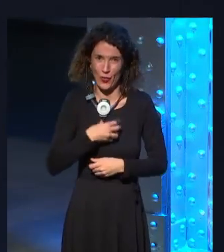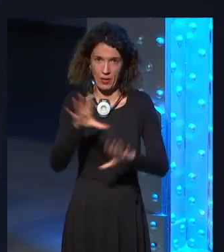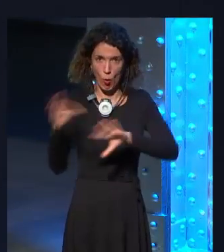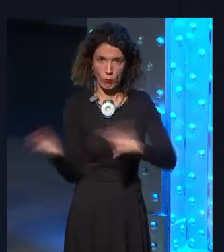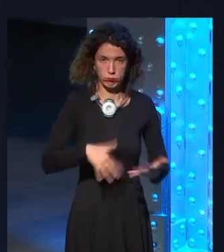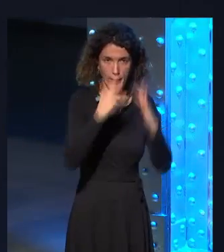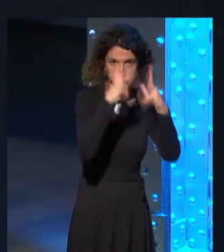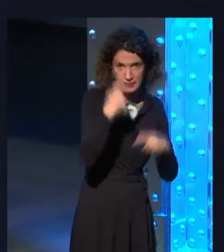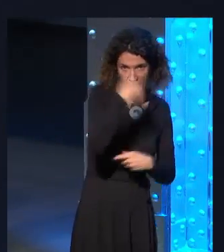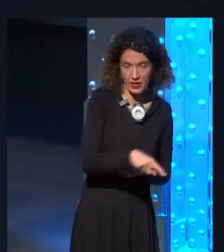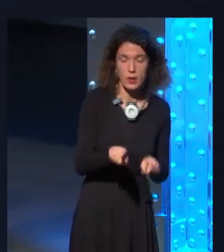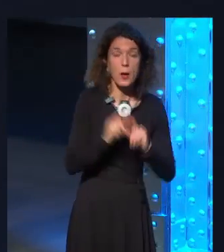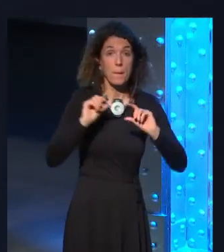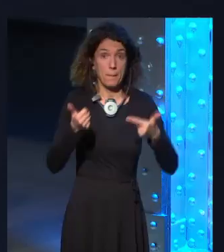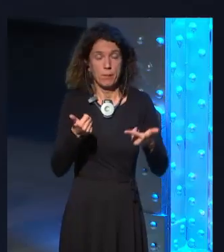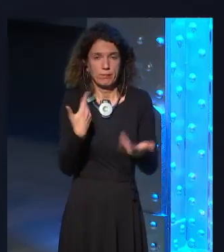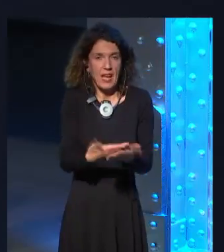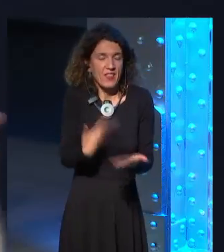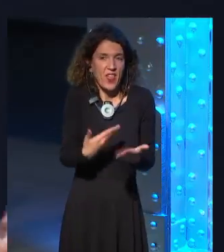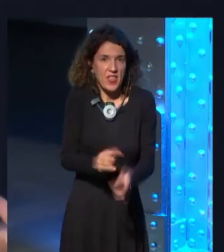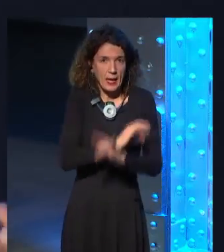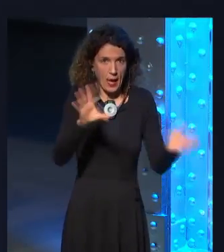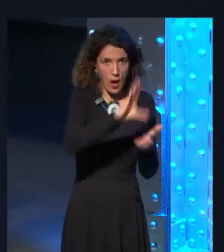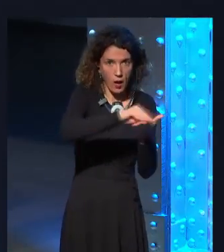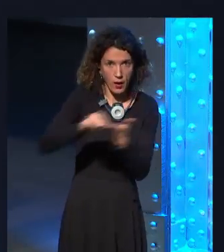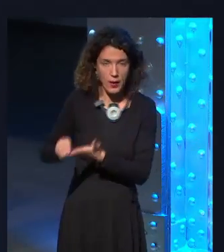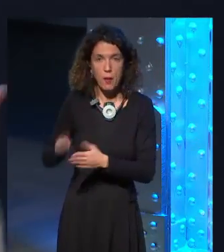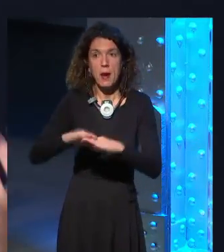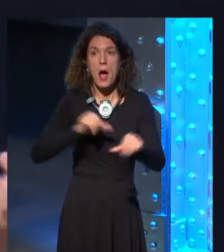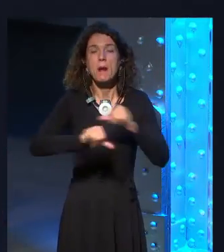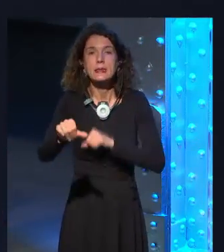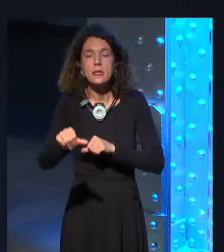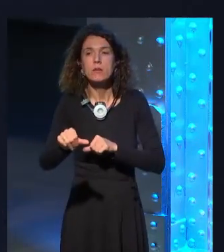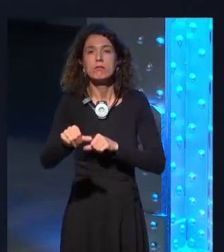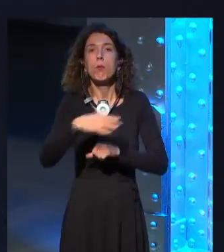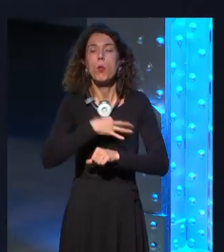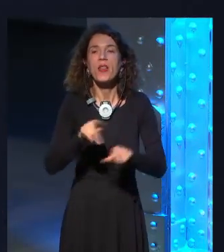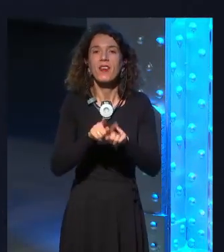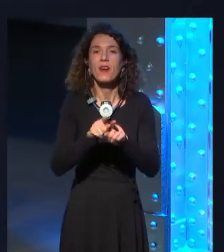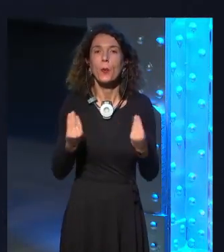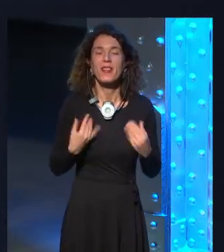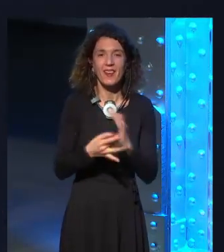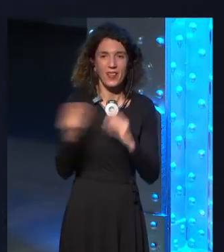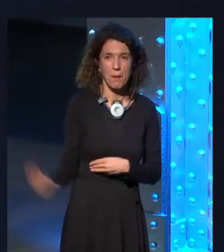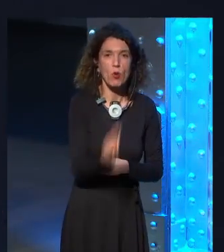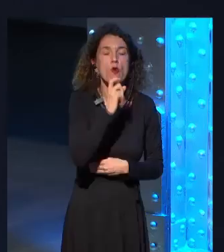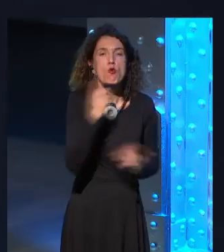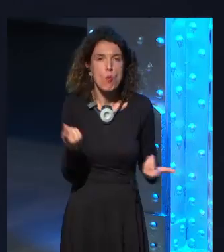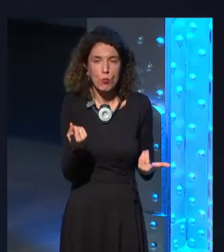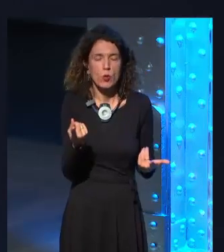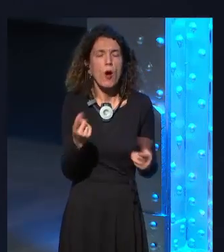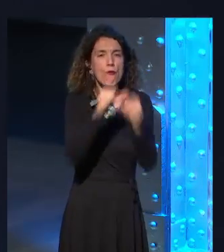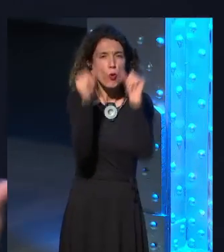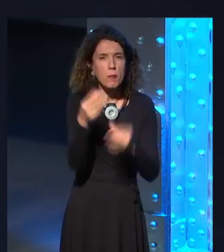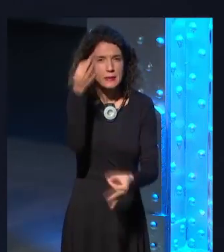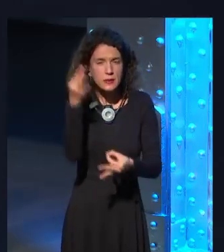evidence base on how to most cost efficiently improve quality of life for people. So I think that's a natural